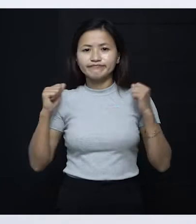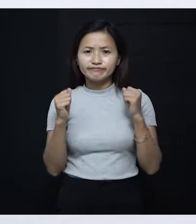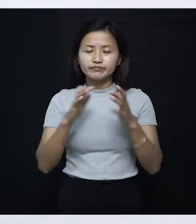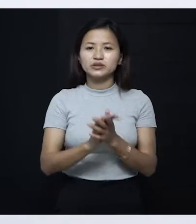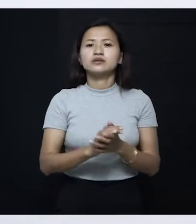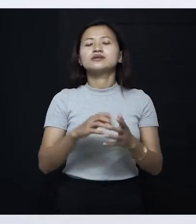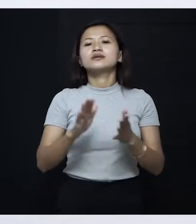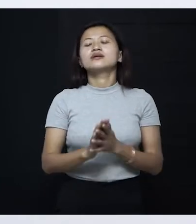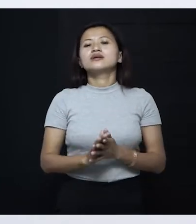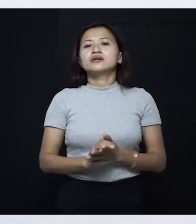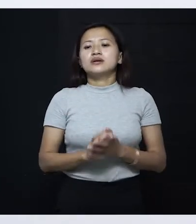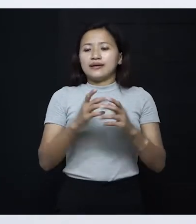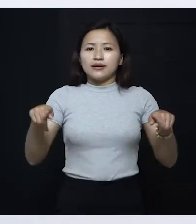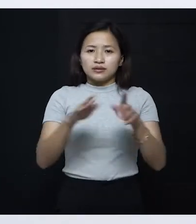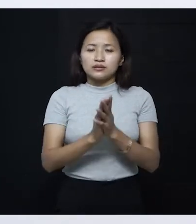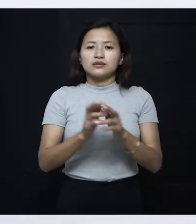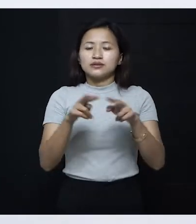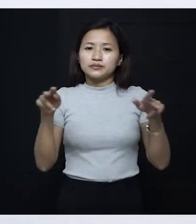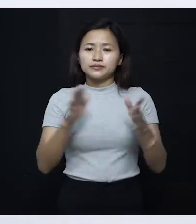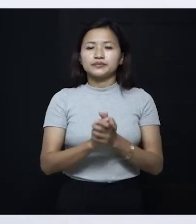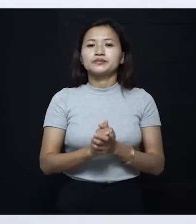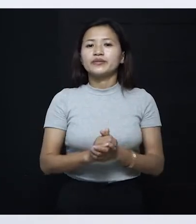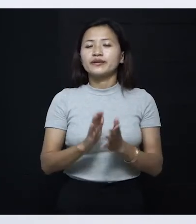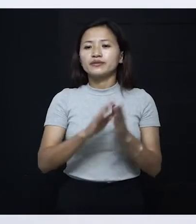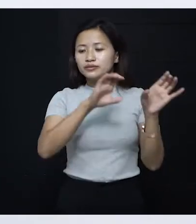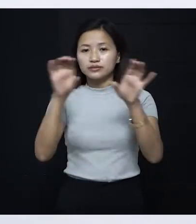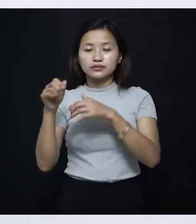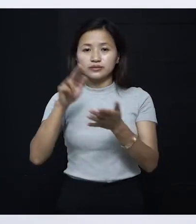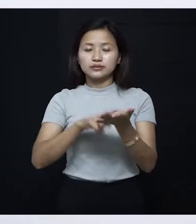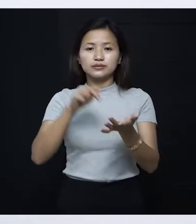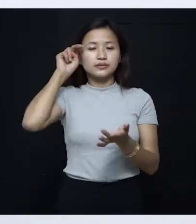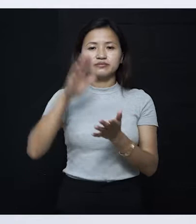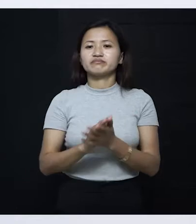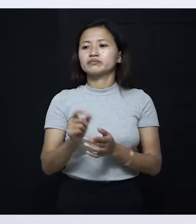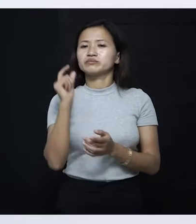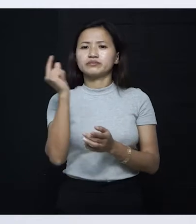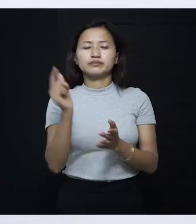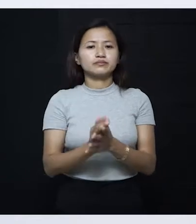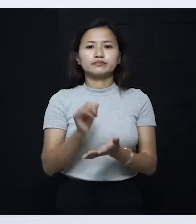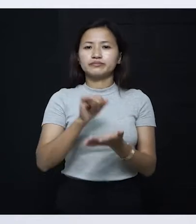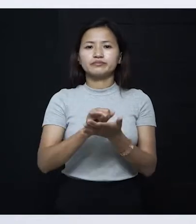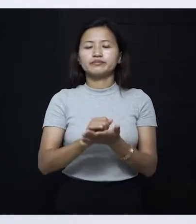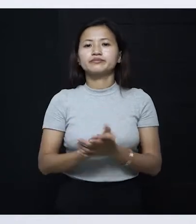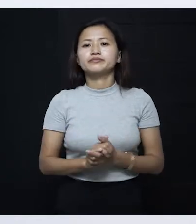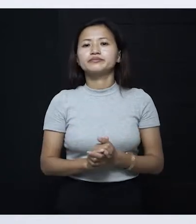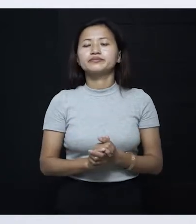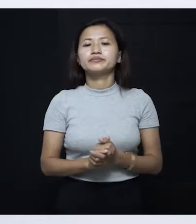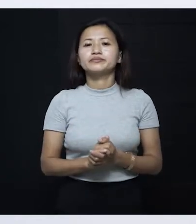Summer, winter, autumn, spring. But here regarding Nagaland, we don't use that. We don't